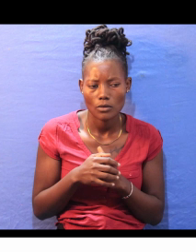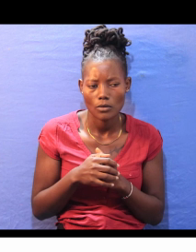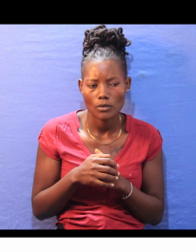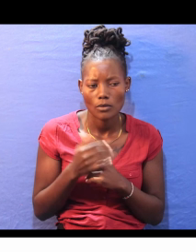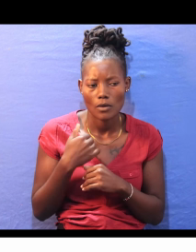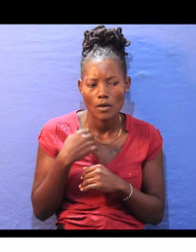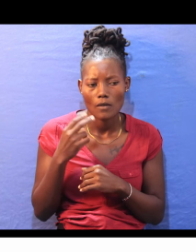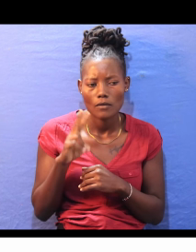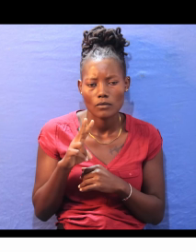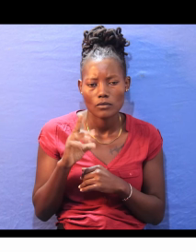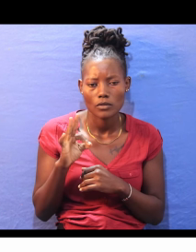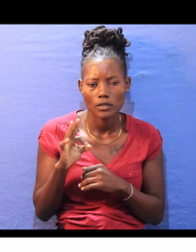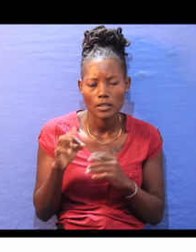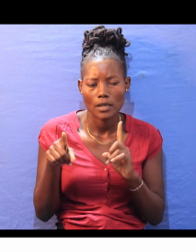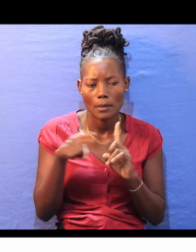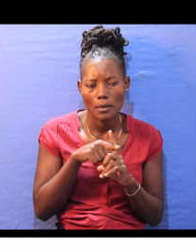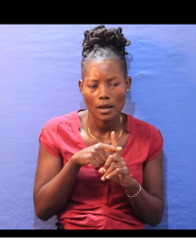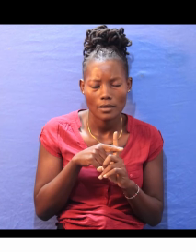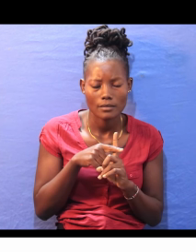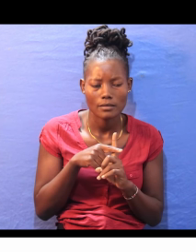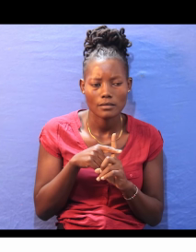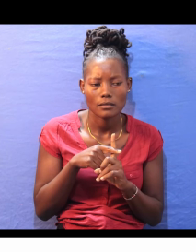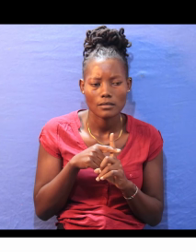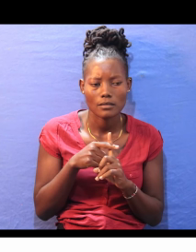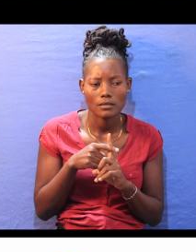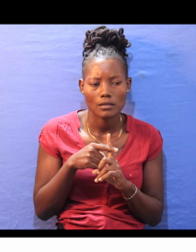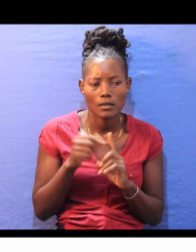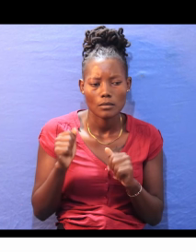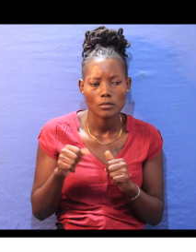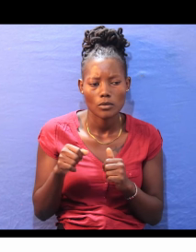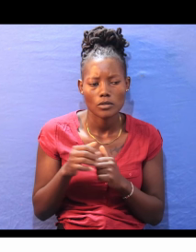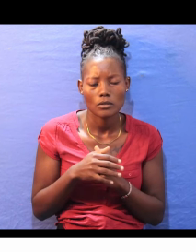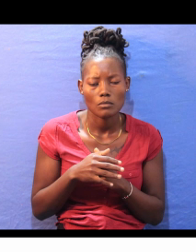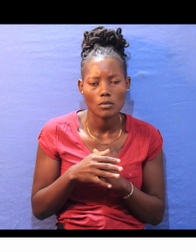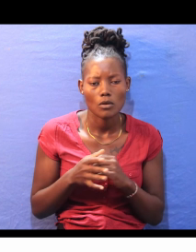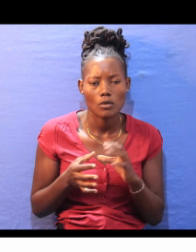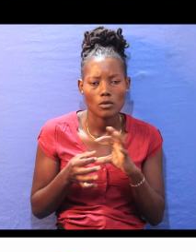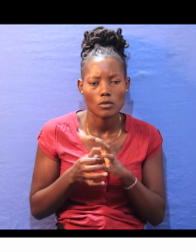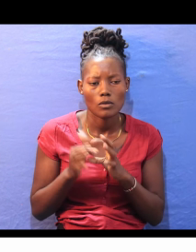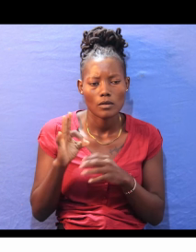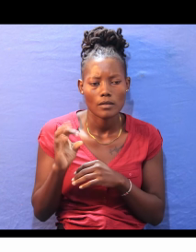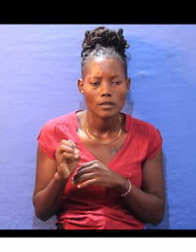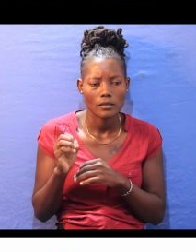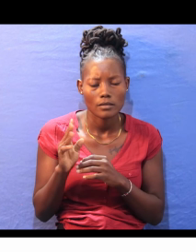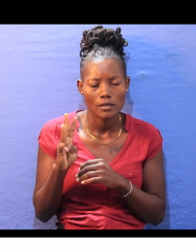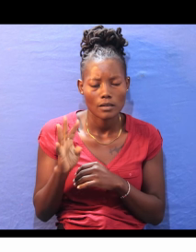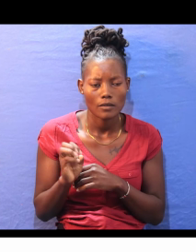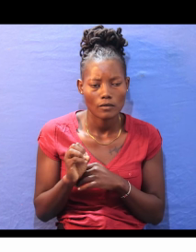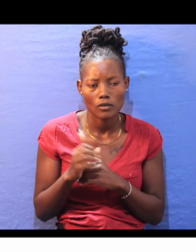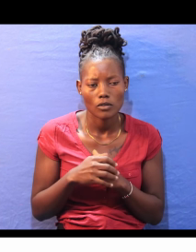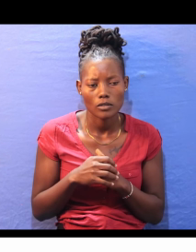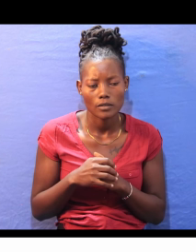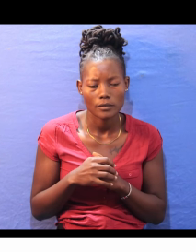17 to 23 plus. And it can last into the 30s and 40s.